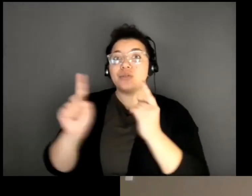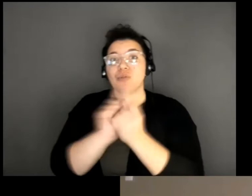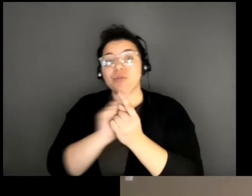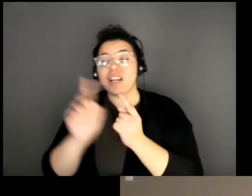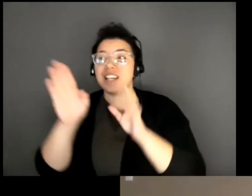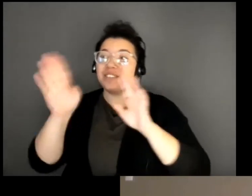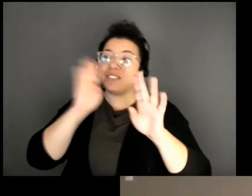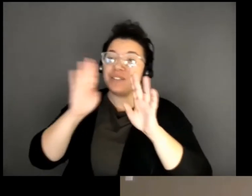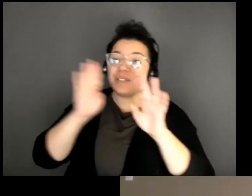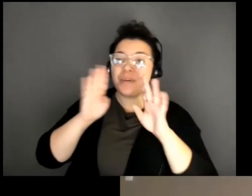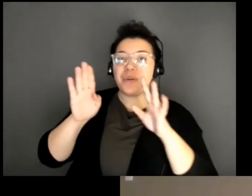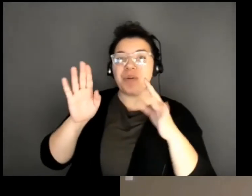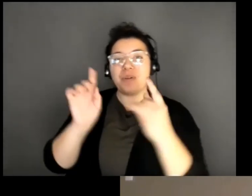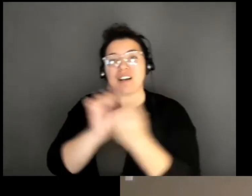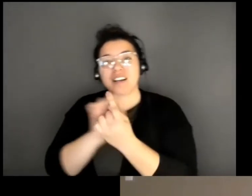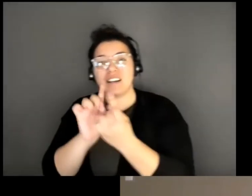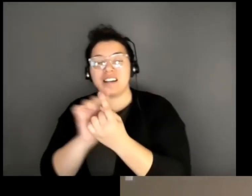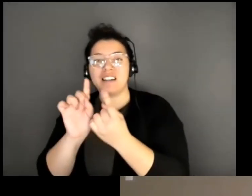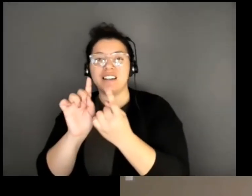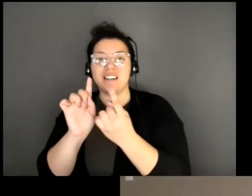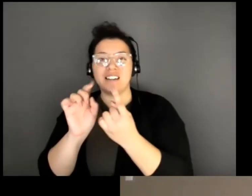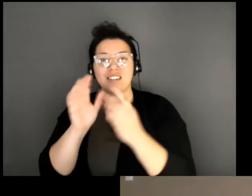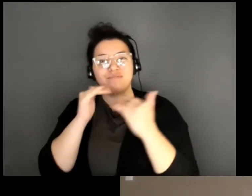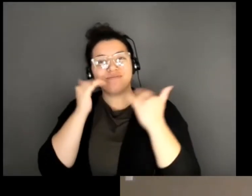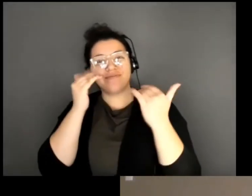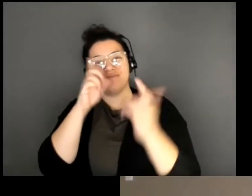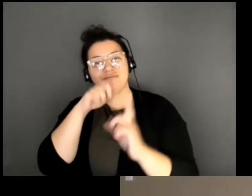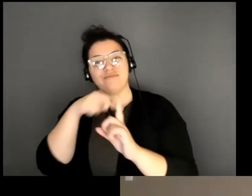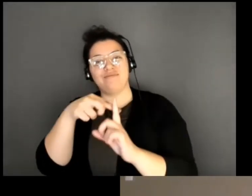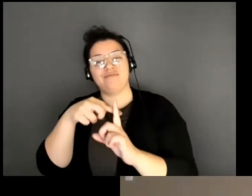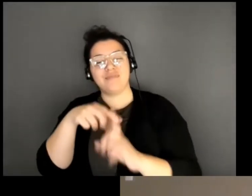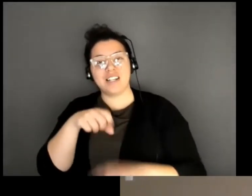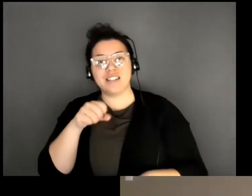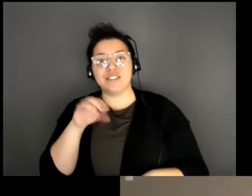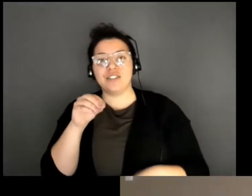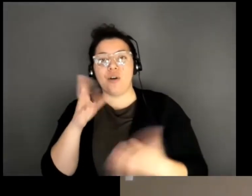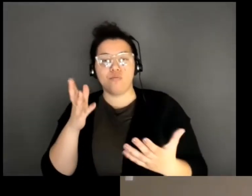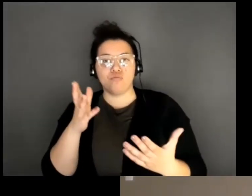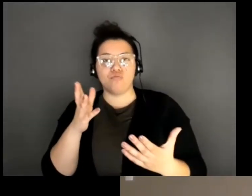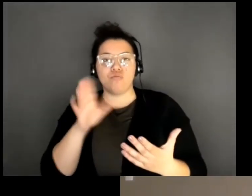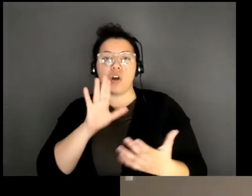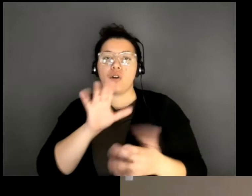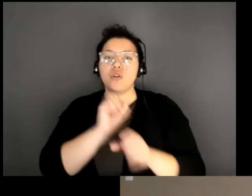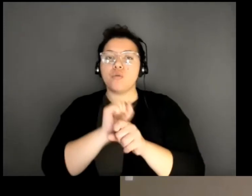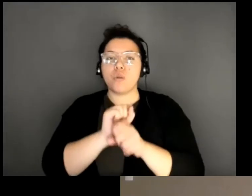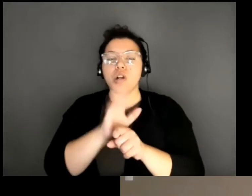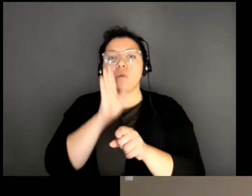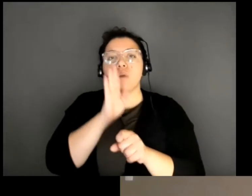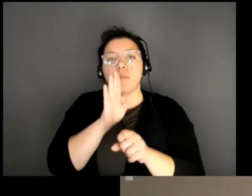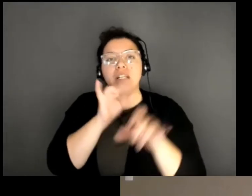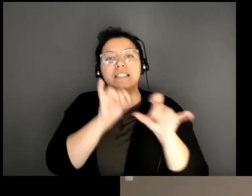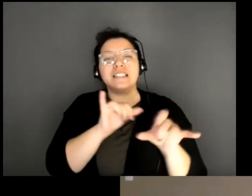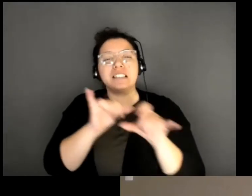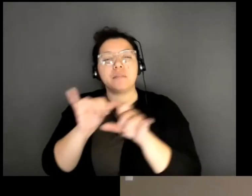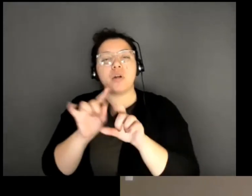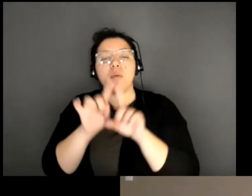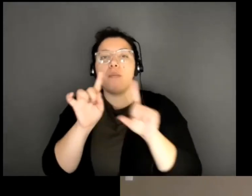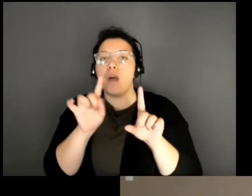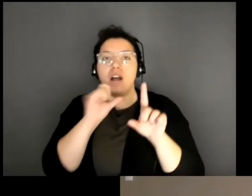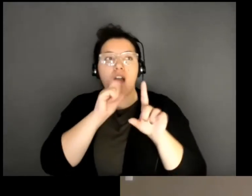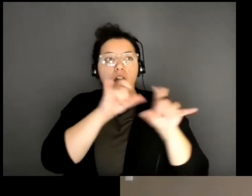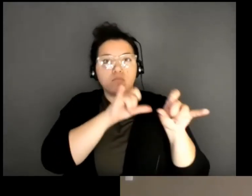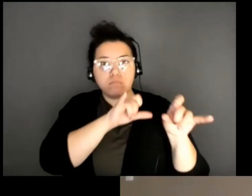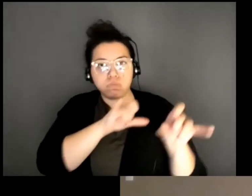forth. So you'll be doing similar tasks, but each day is always something different just by the nature that you're interacting with different